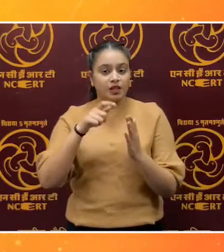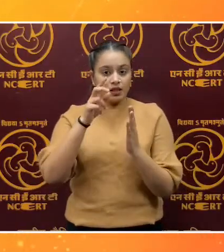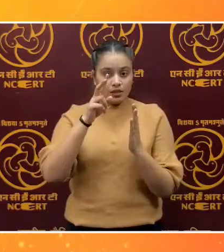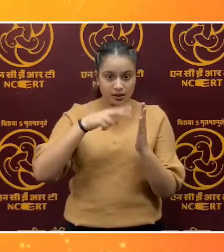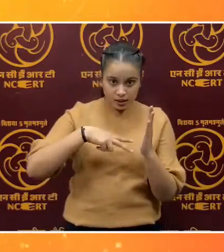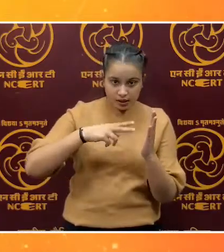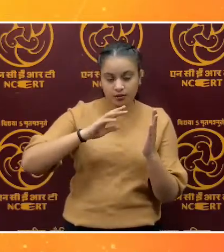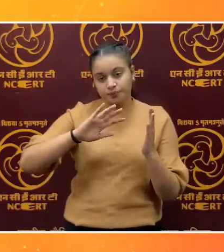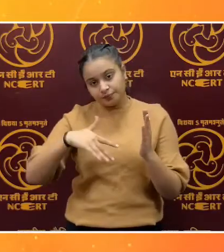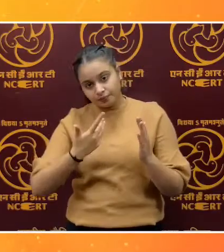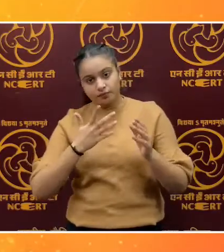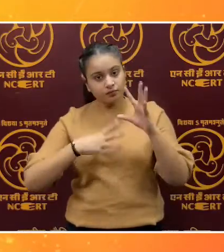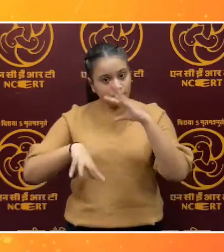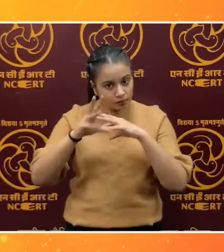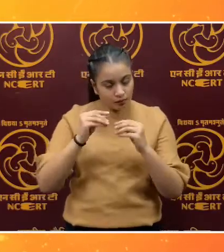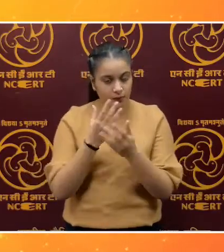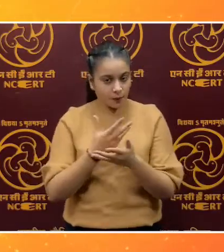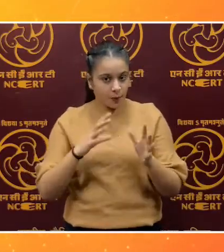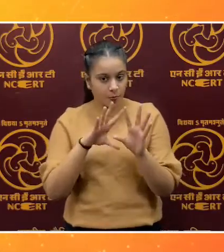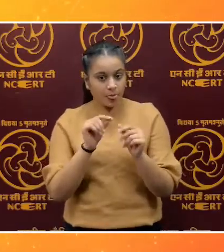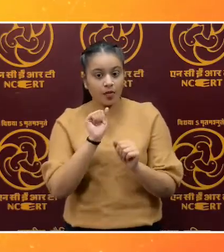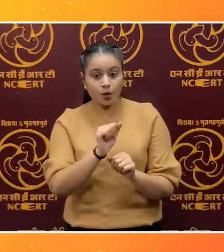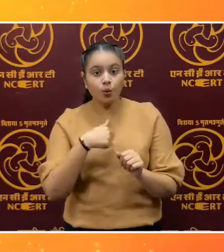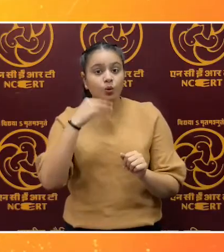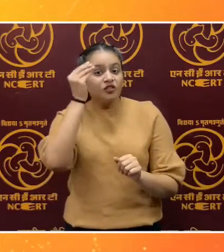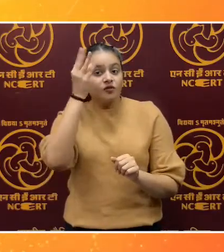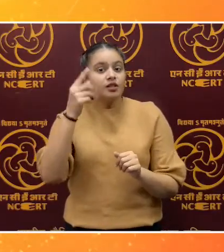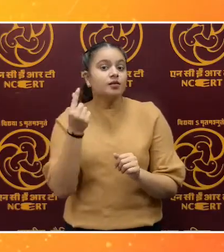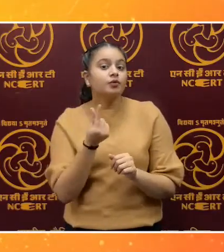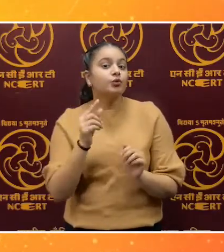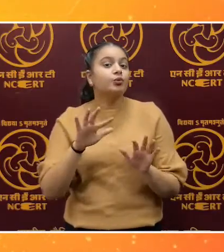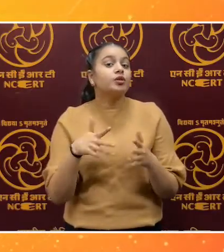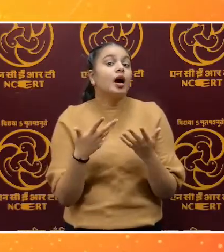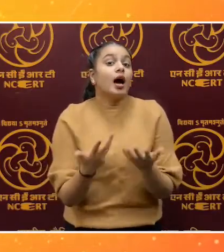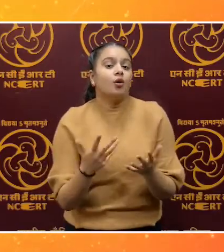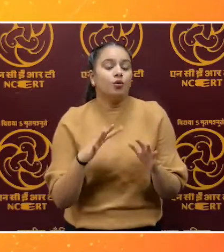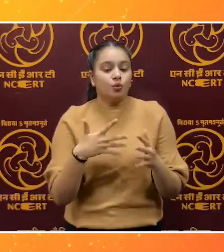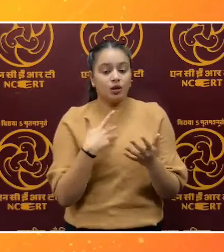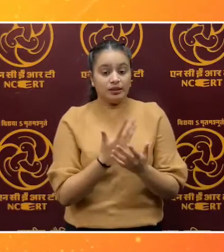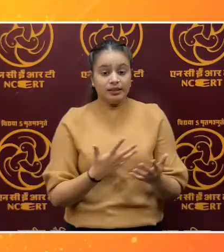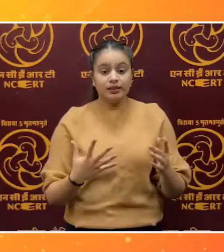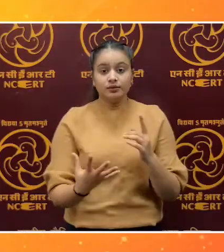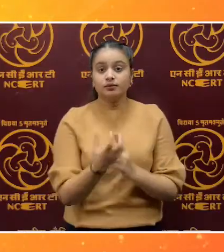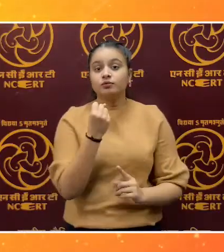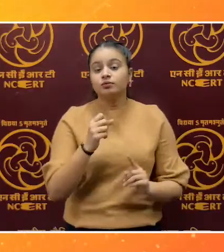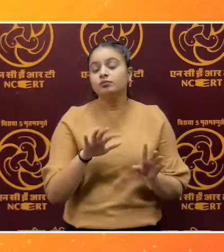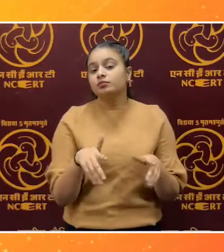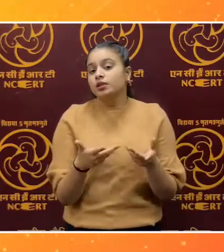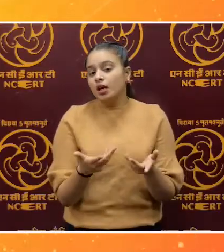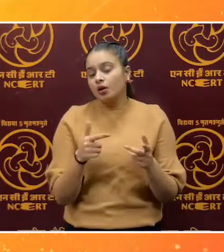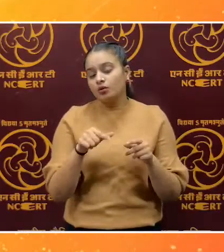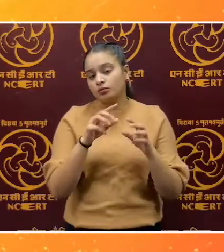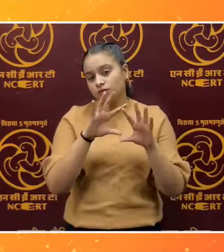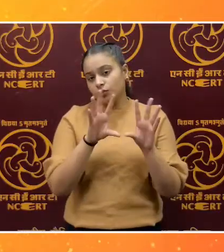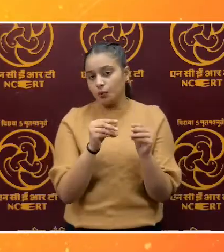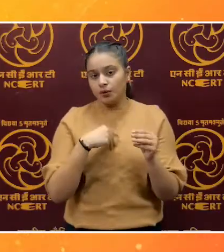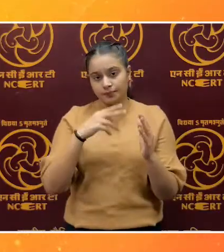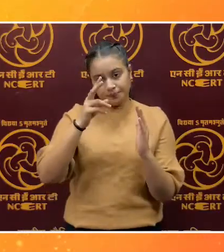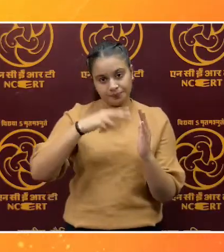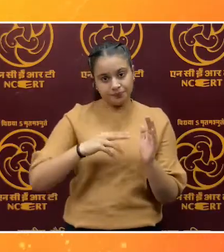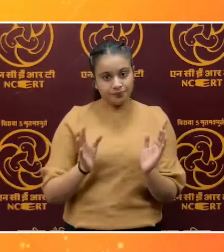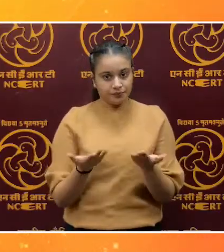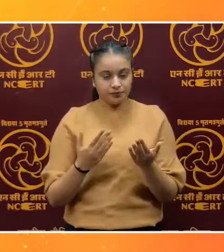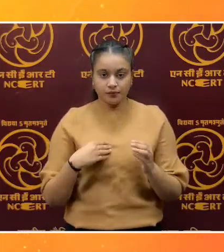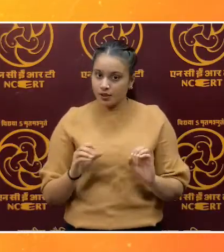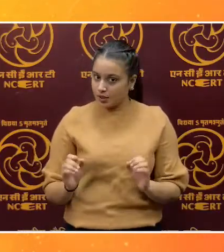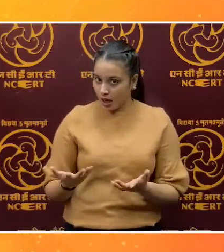him and we are going to learn about him, how he used his wisdom and he got what he wanted in life. Wow. So, let's see. Shall we begin? Yes,